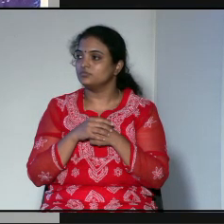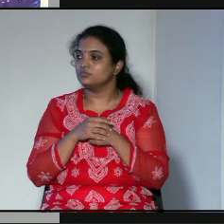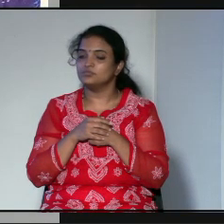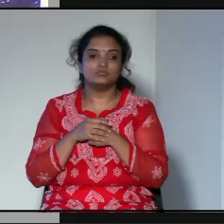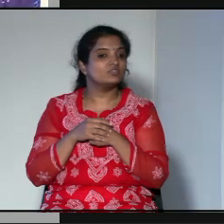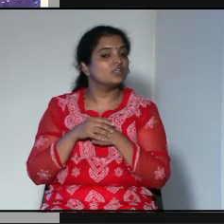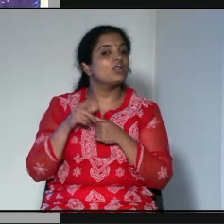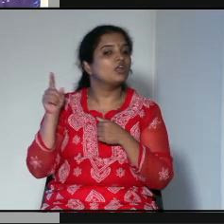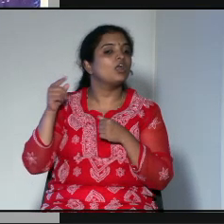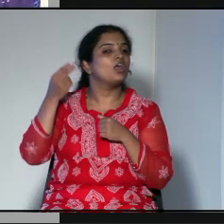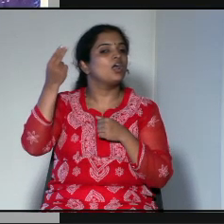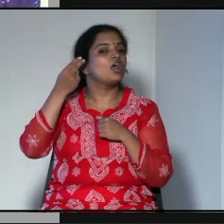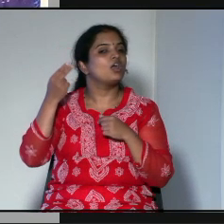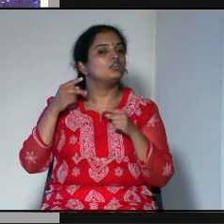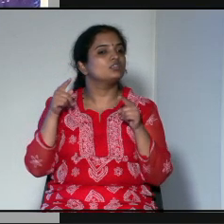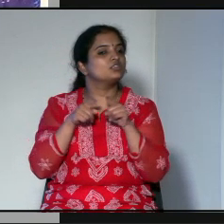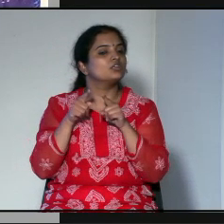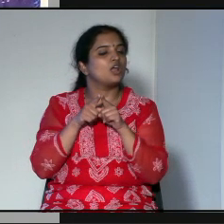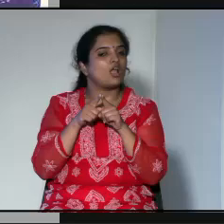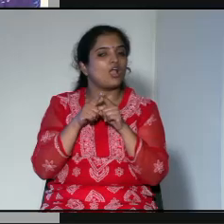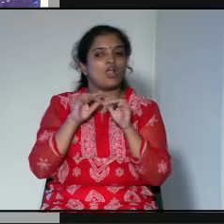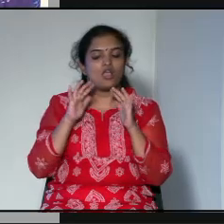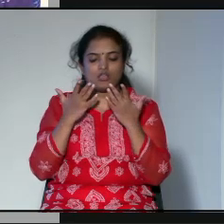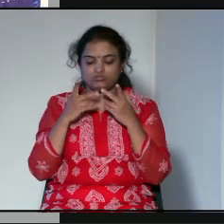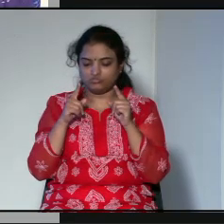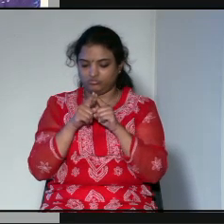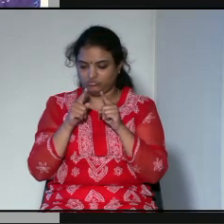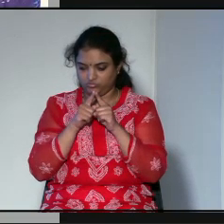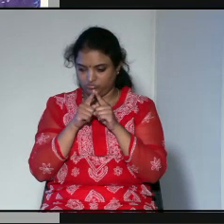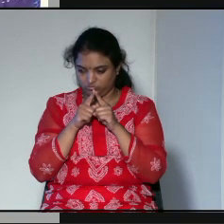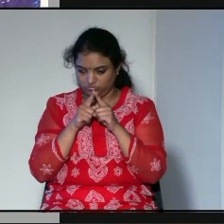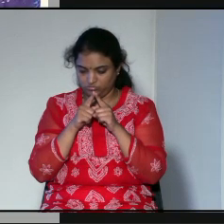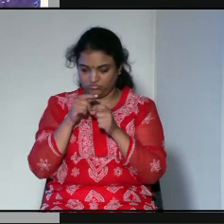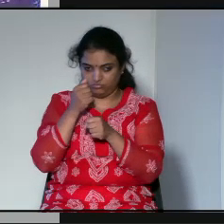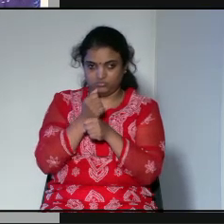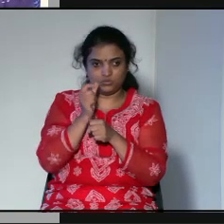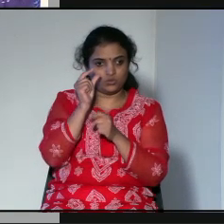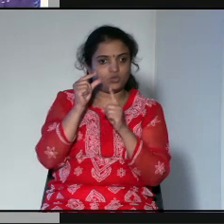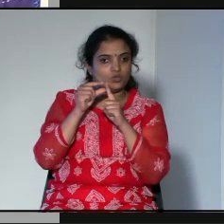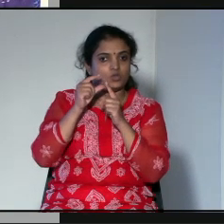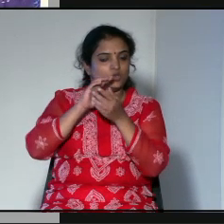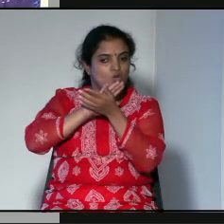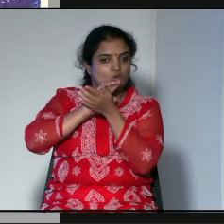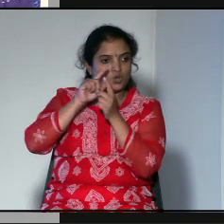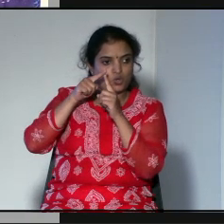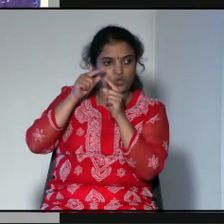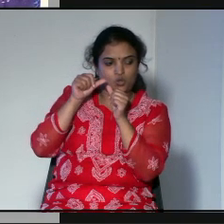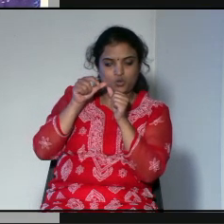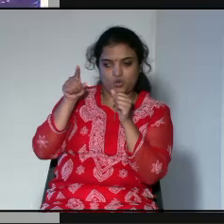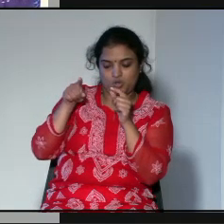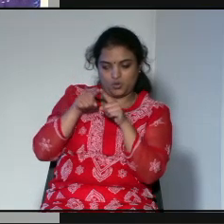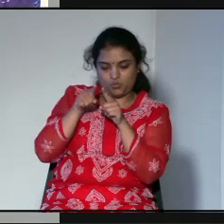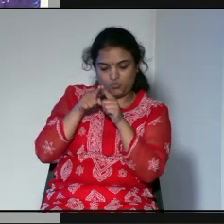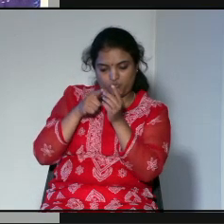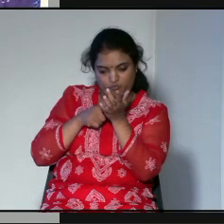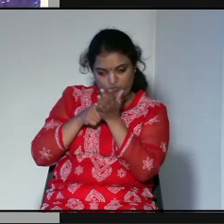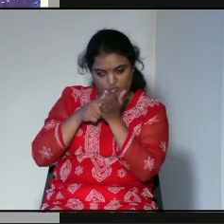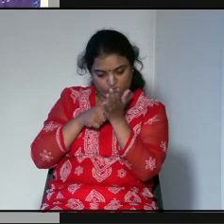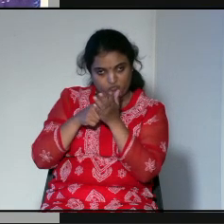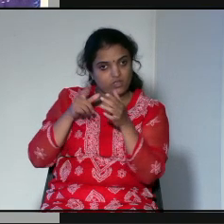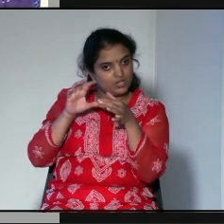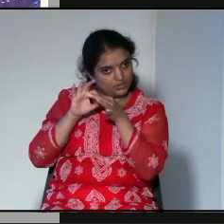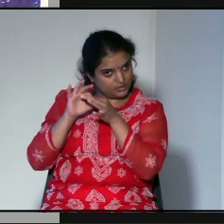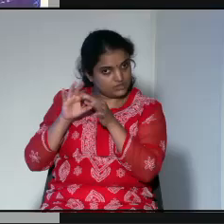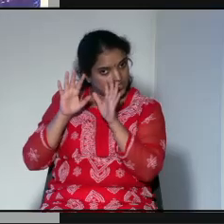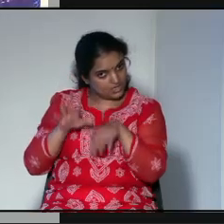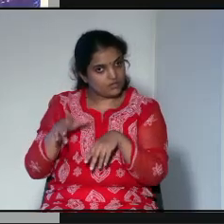casting workshop and studio in the house that Nirmal Sengupta built in an adjacent village called Elachigram. The securing